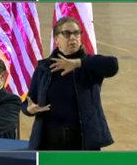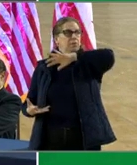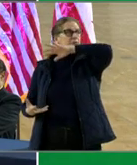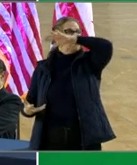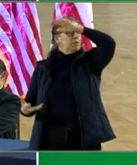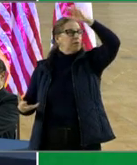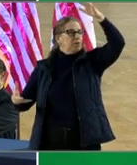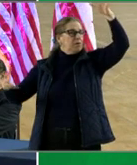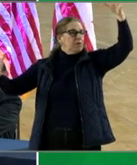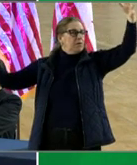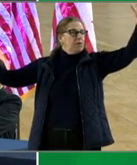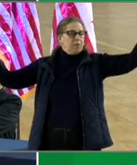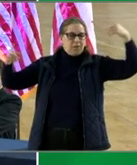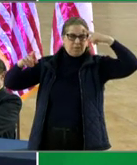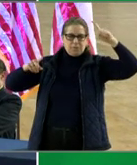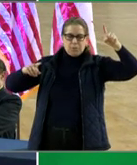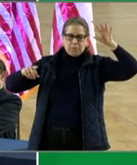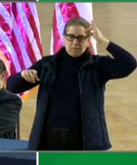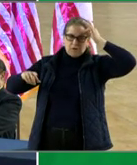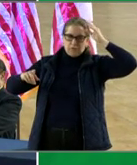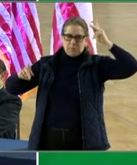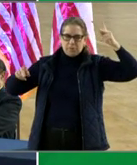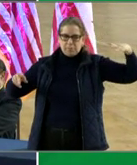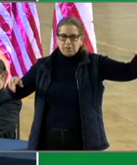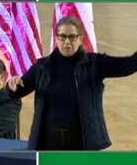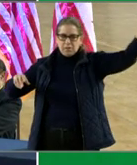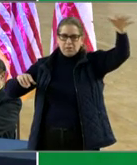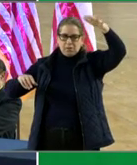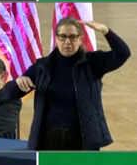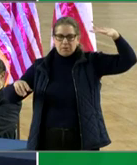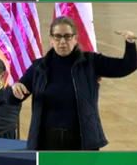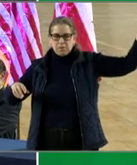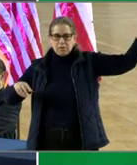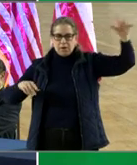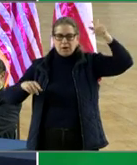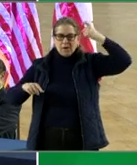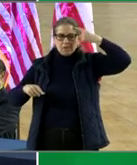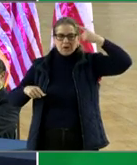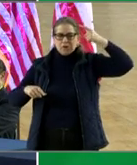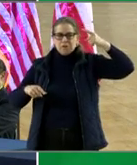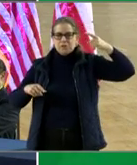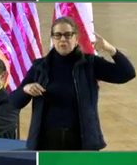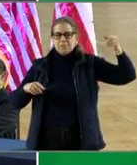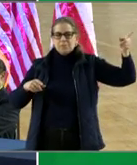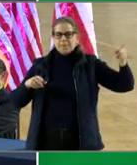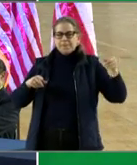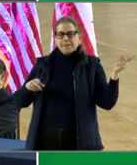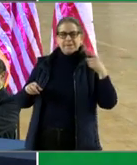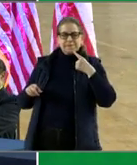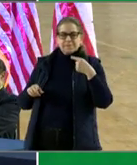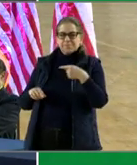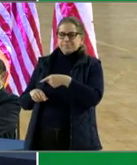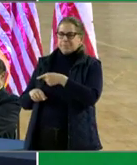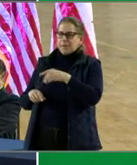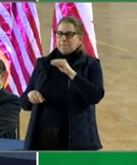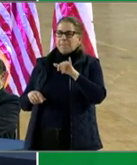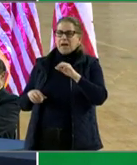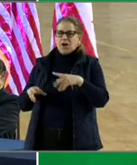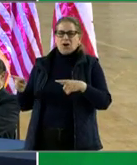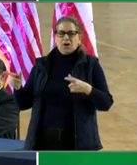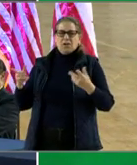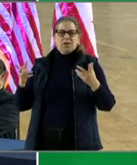tweeted out that governors and mayors were overestimating or exaggerating the needs of medical